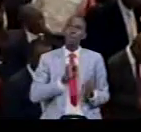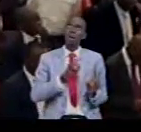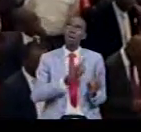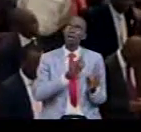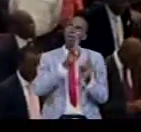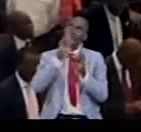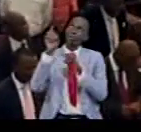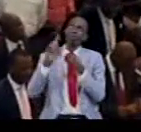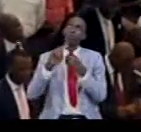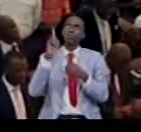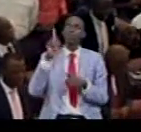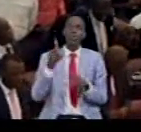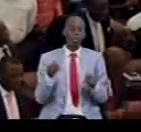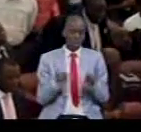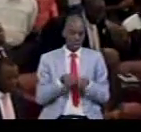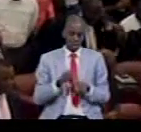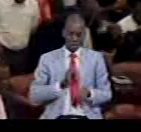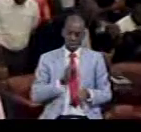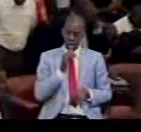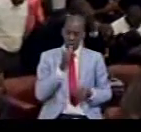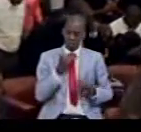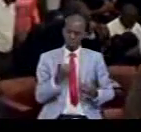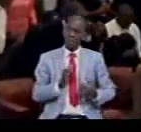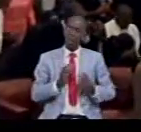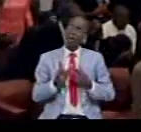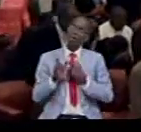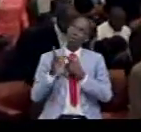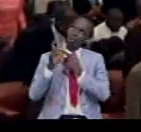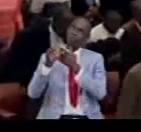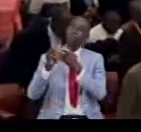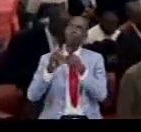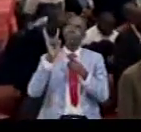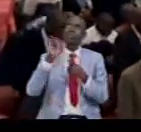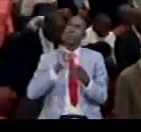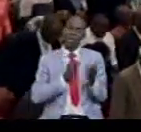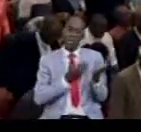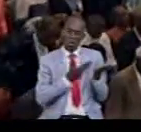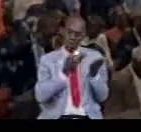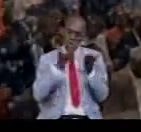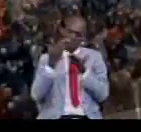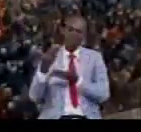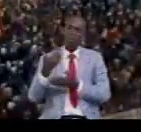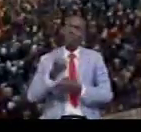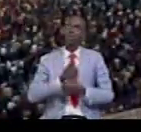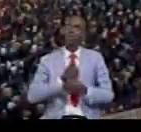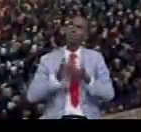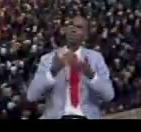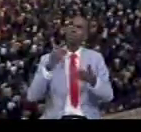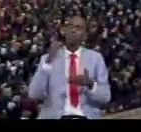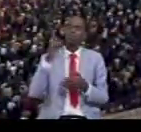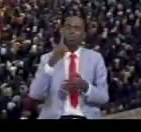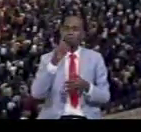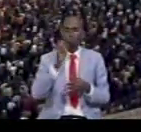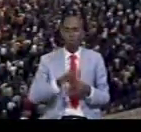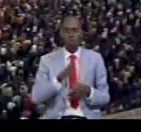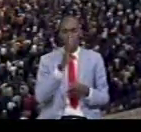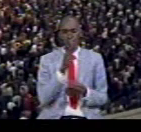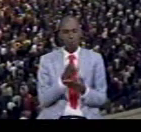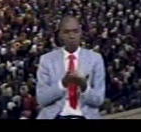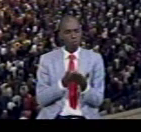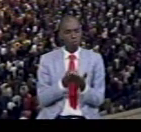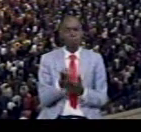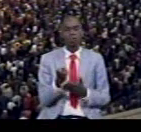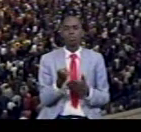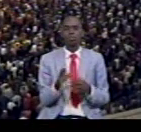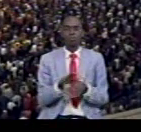you. Just as I am, I come unto you. I bring myself before you. Be sincere before God. Jesus is standing by your side